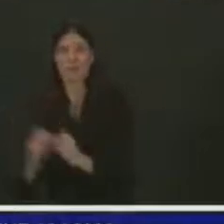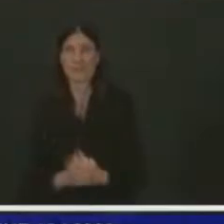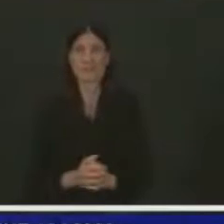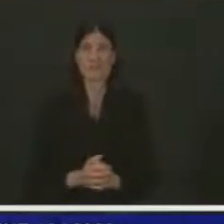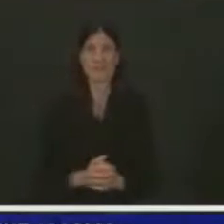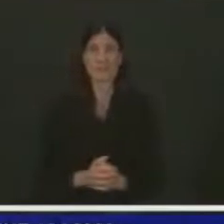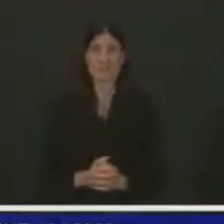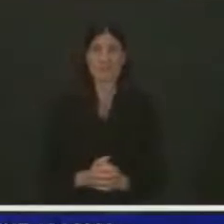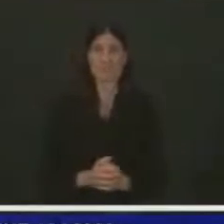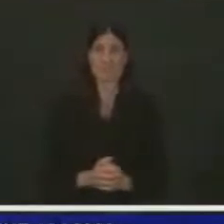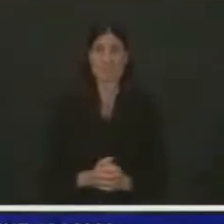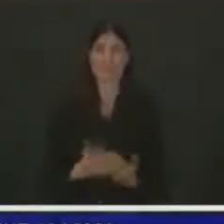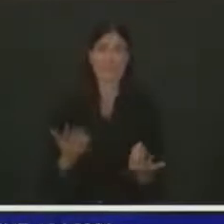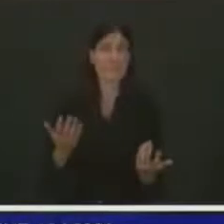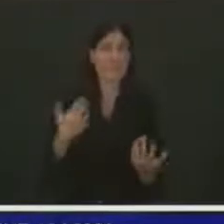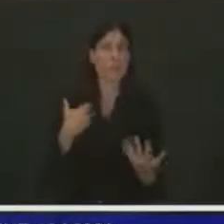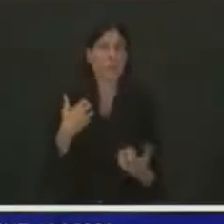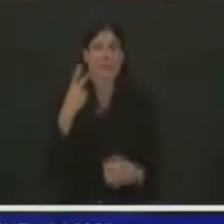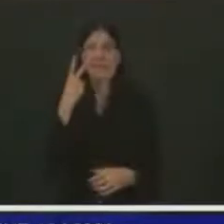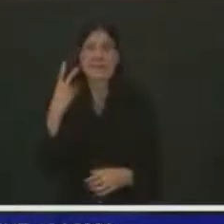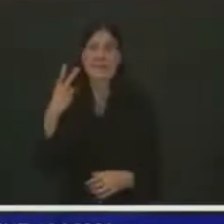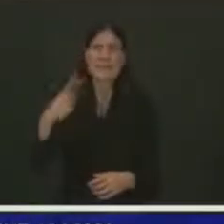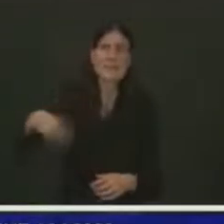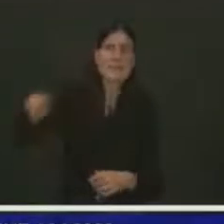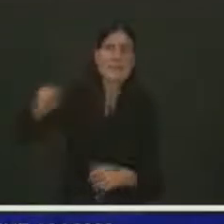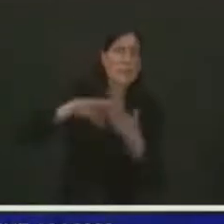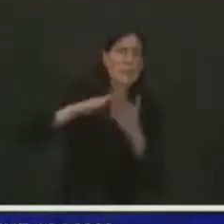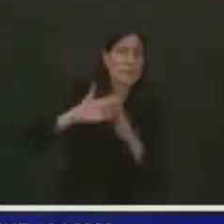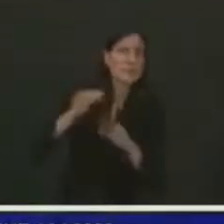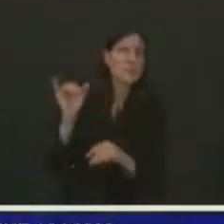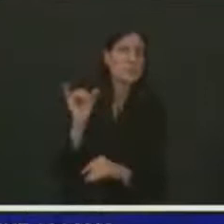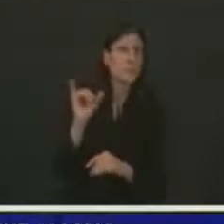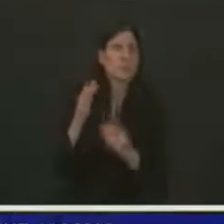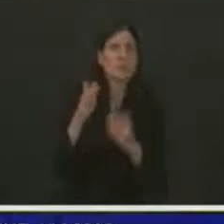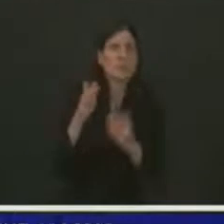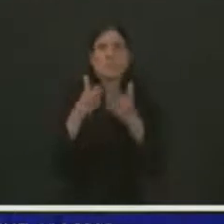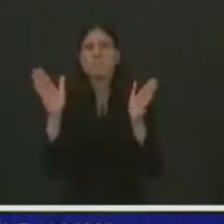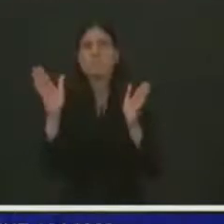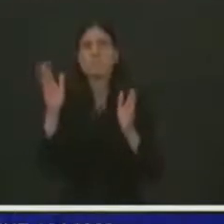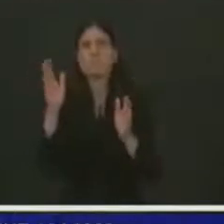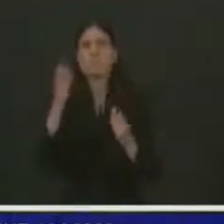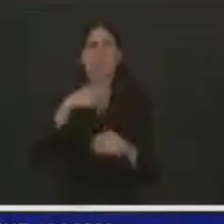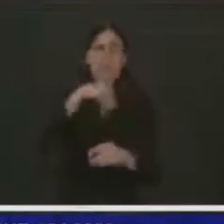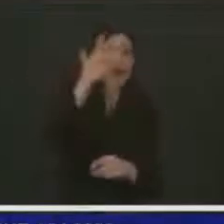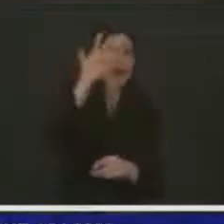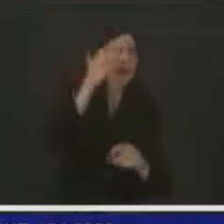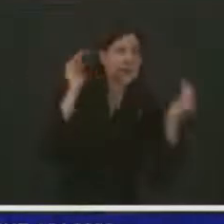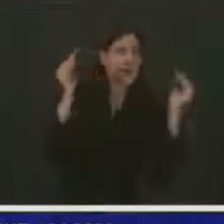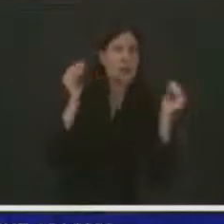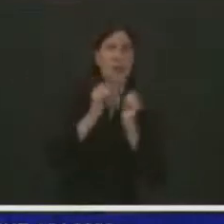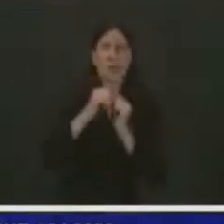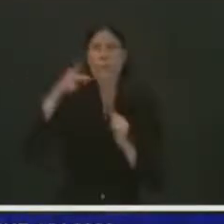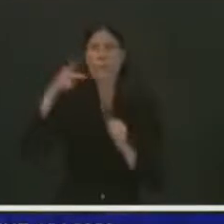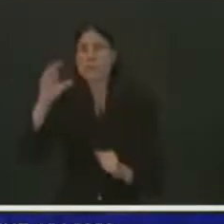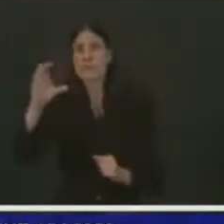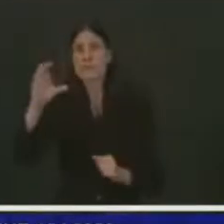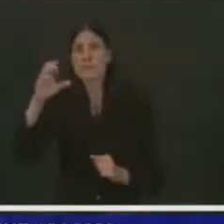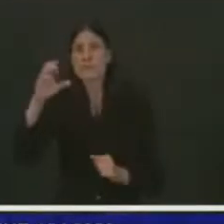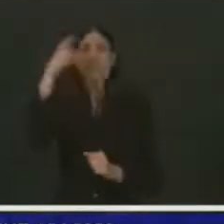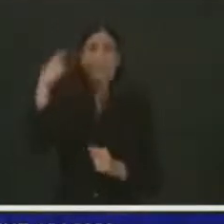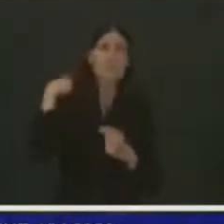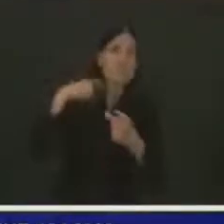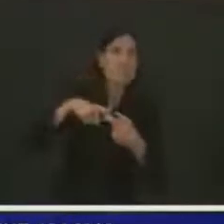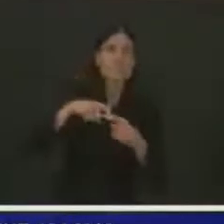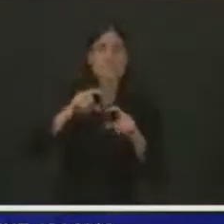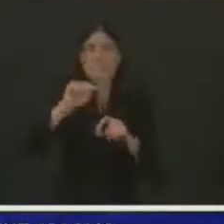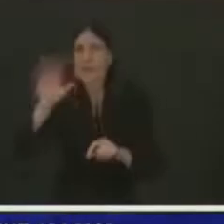these three elements of testing, including the Sentinel early warning system. We want to make sure that we're offering